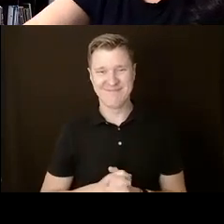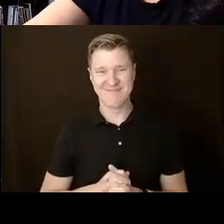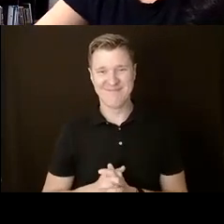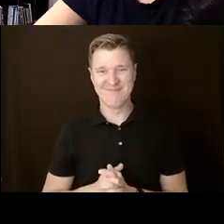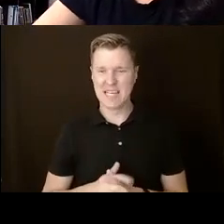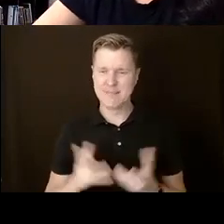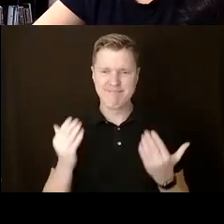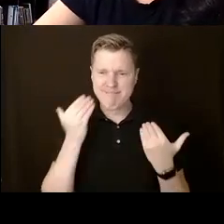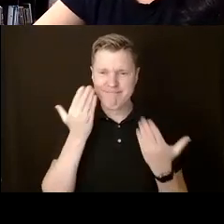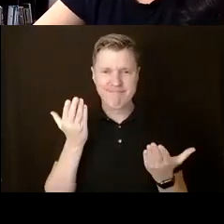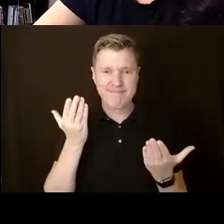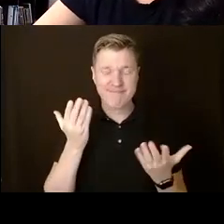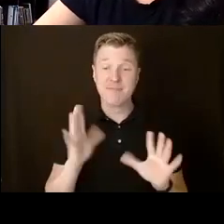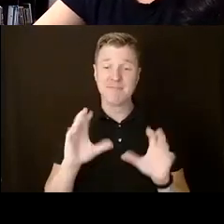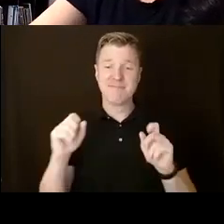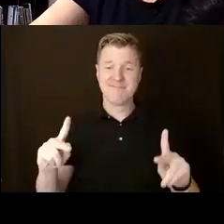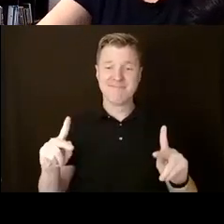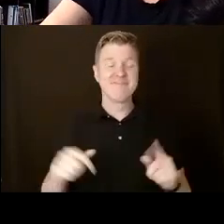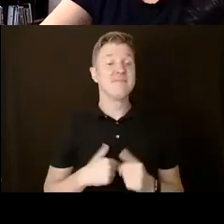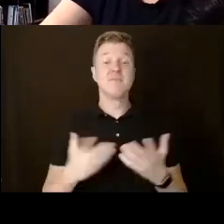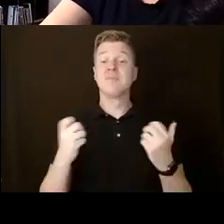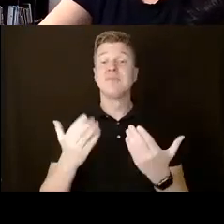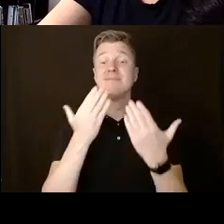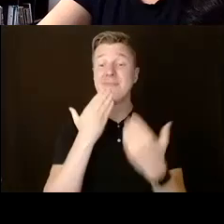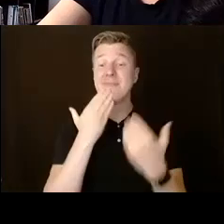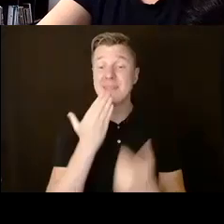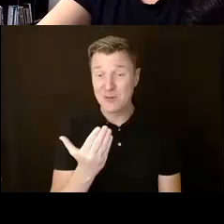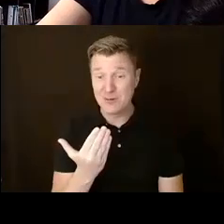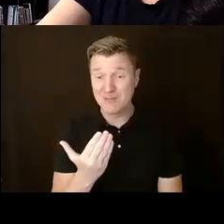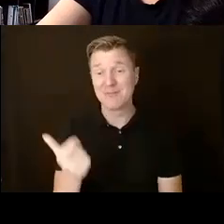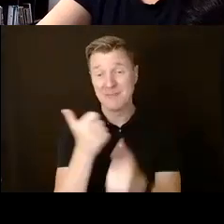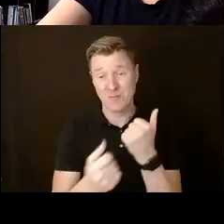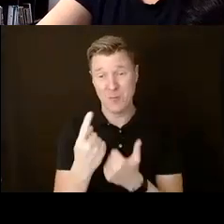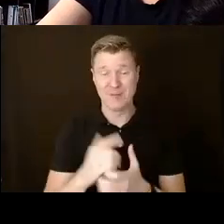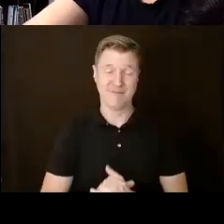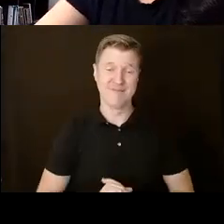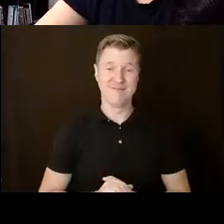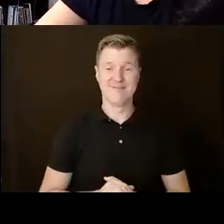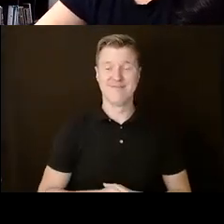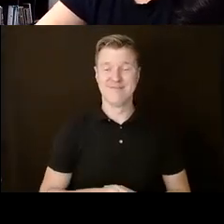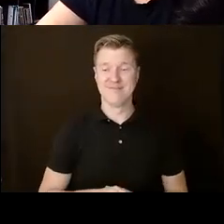don't know. Okay. I just wanted to say thank you to everybody.